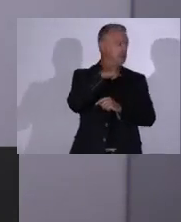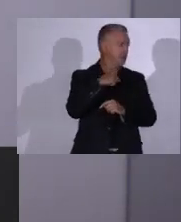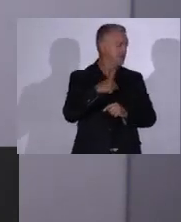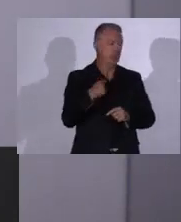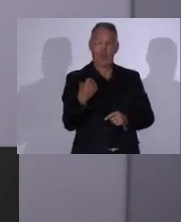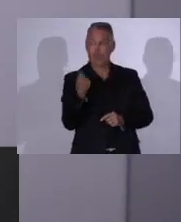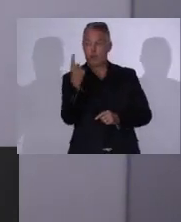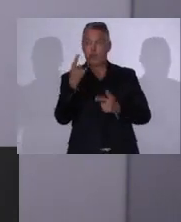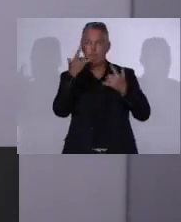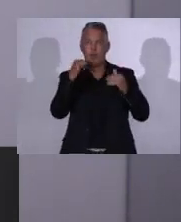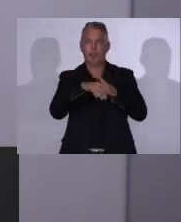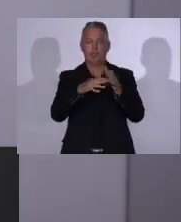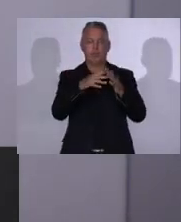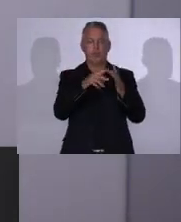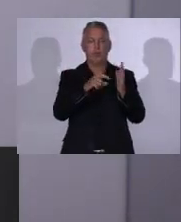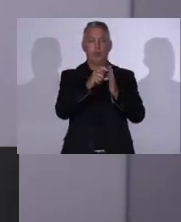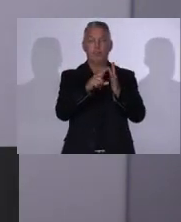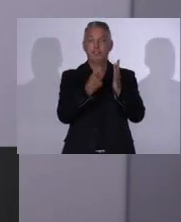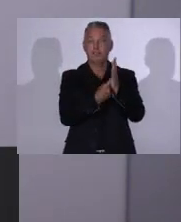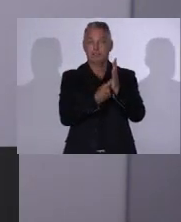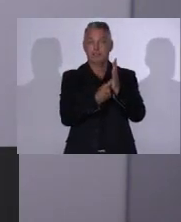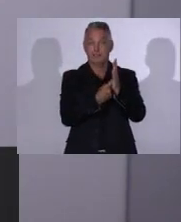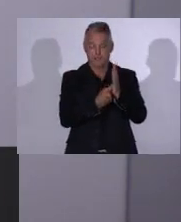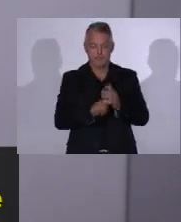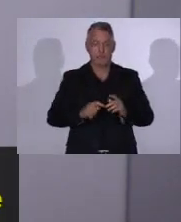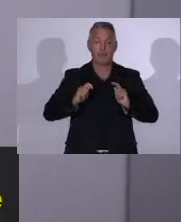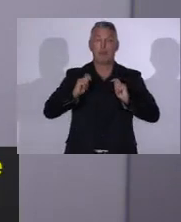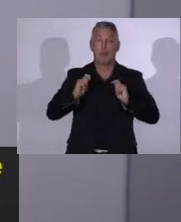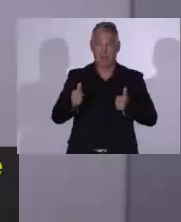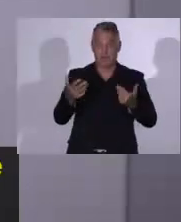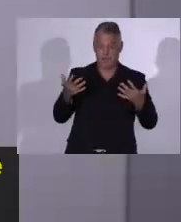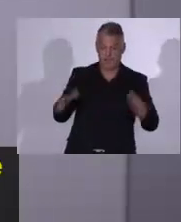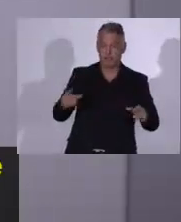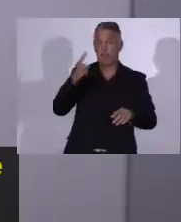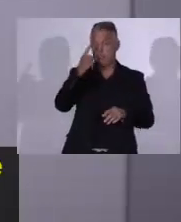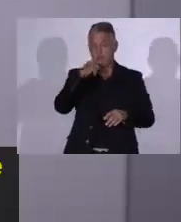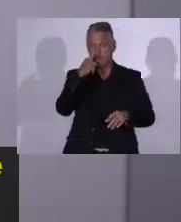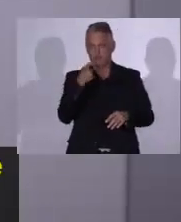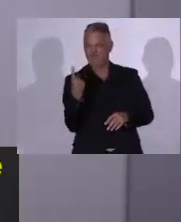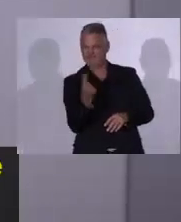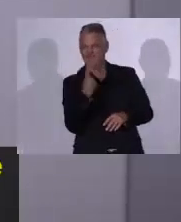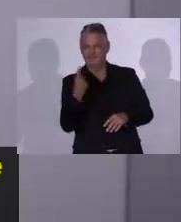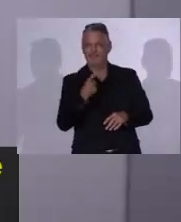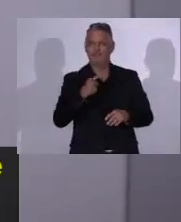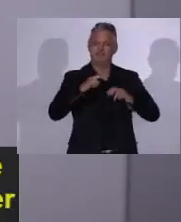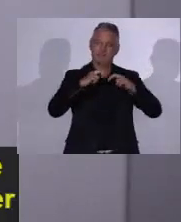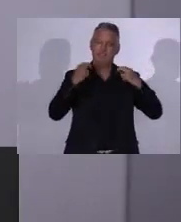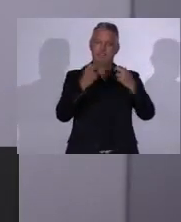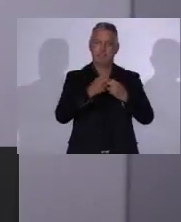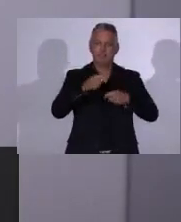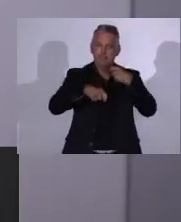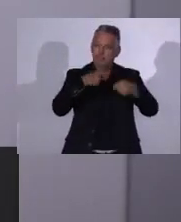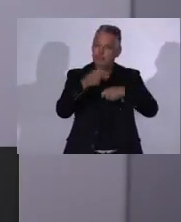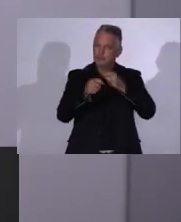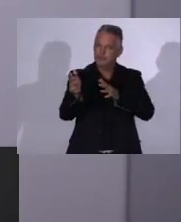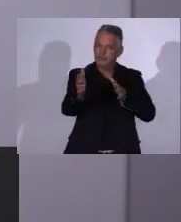Windsor, after the session is complete, the families sit down and have lunch together. So not only is it a physical activity opportunity